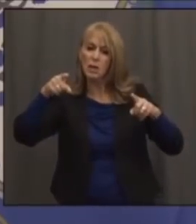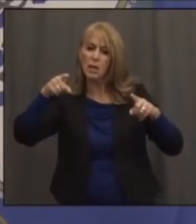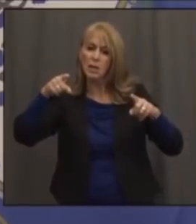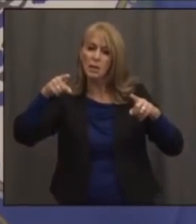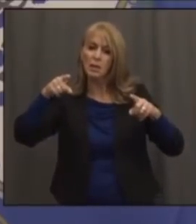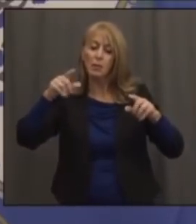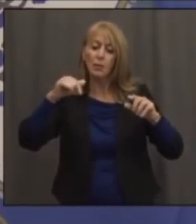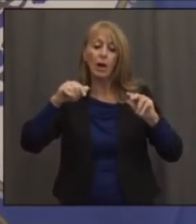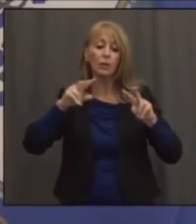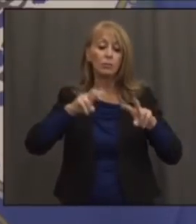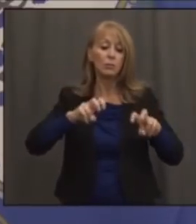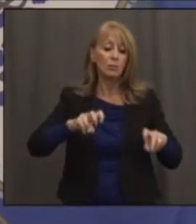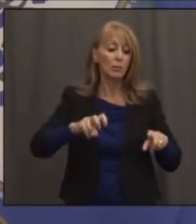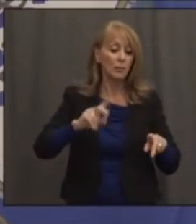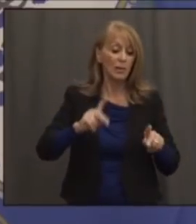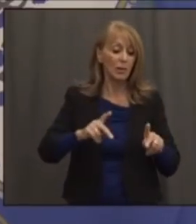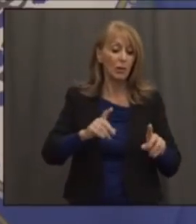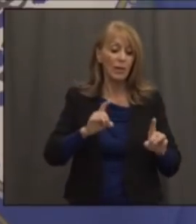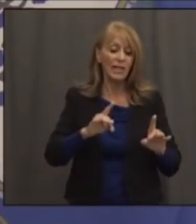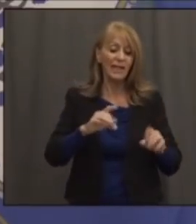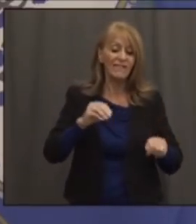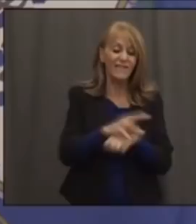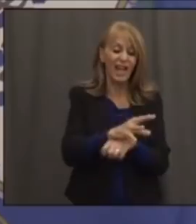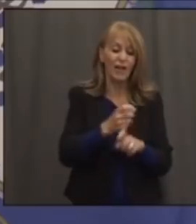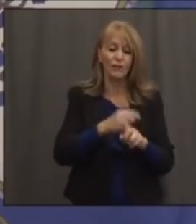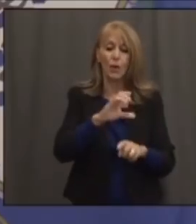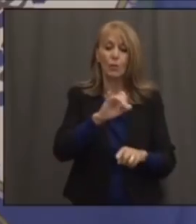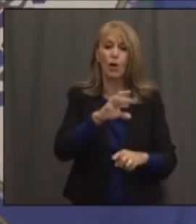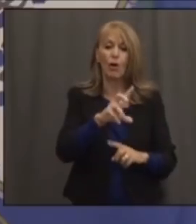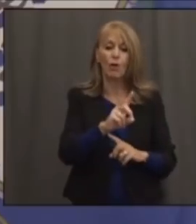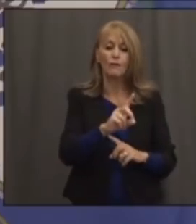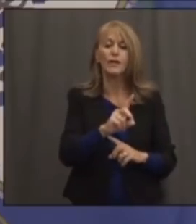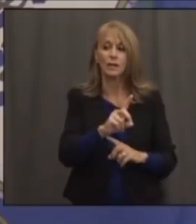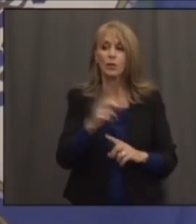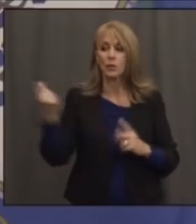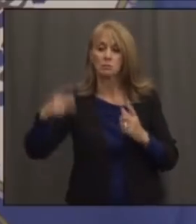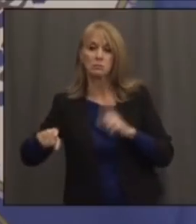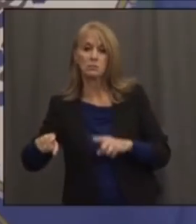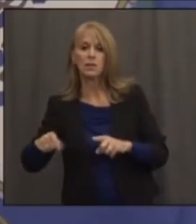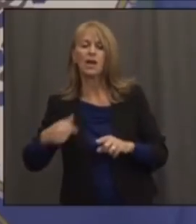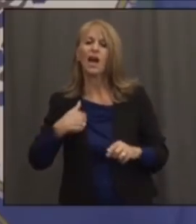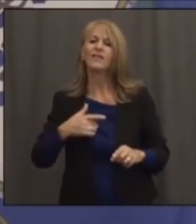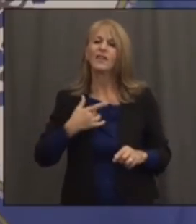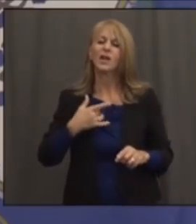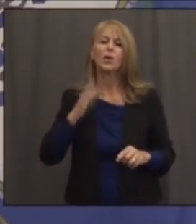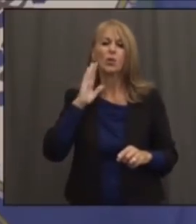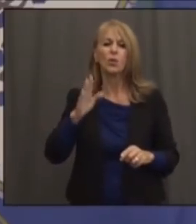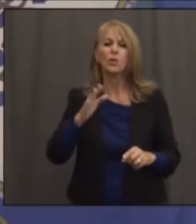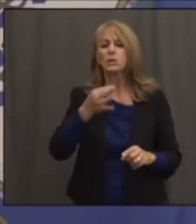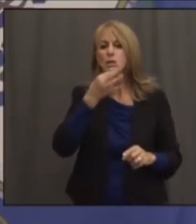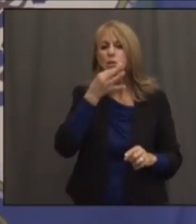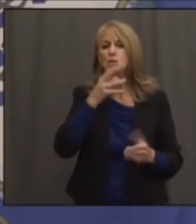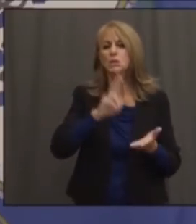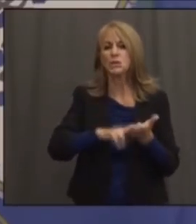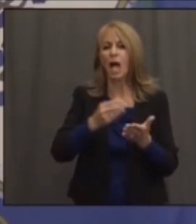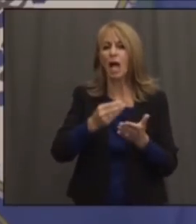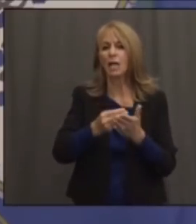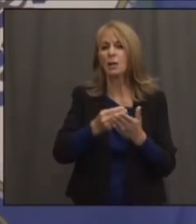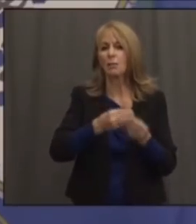hit hardest by COVID. I'm pretty confident we're going to be signing a budget in the next couple of